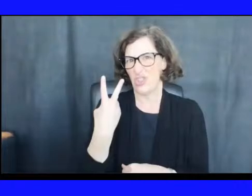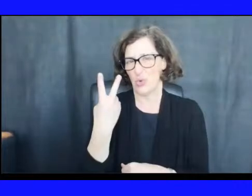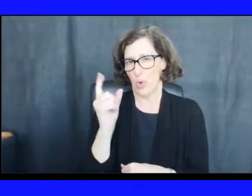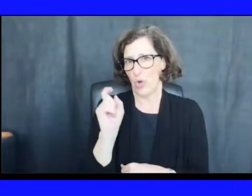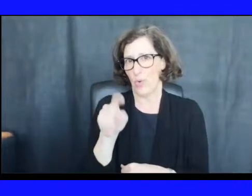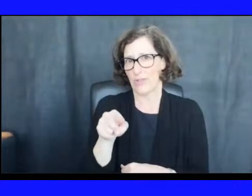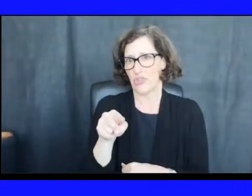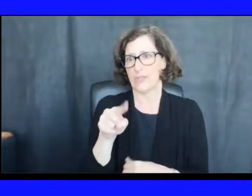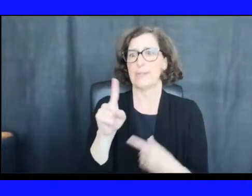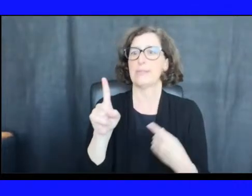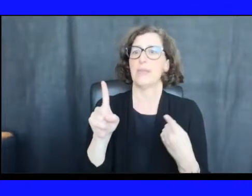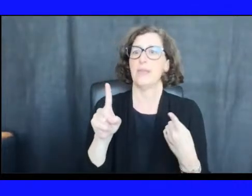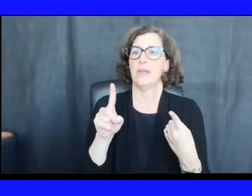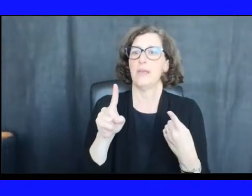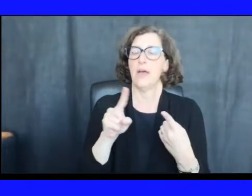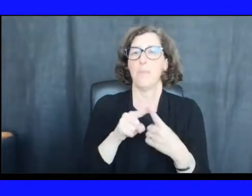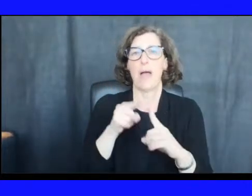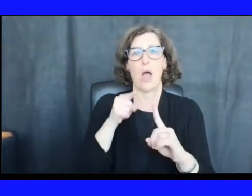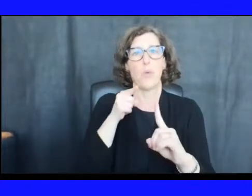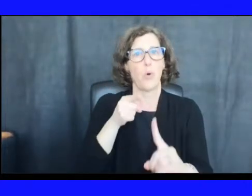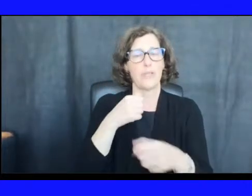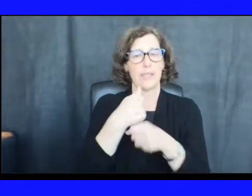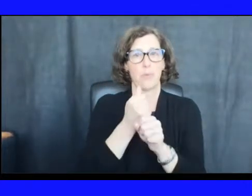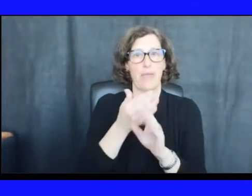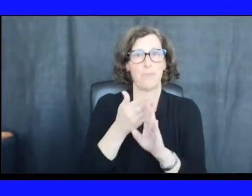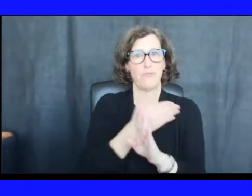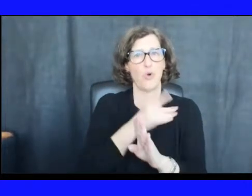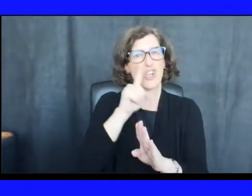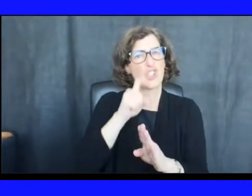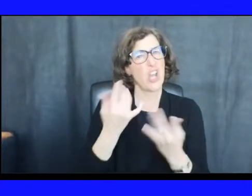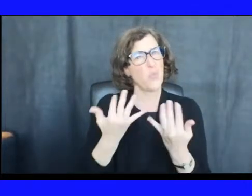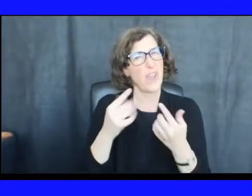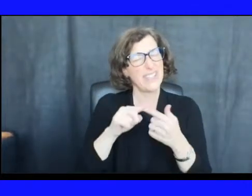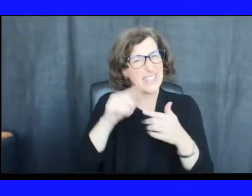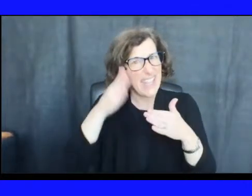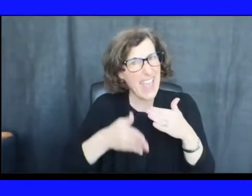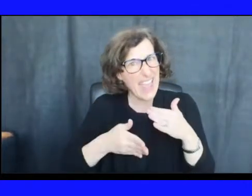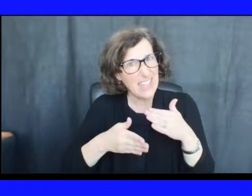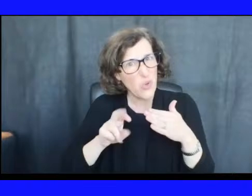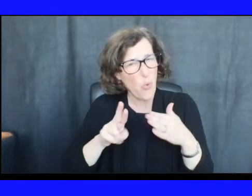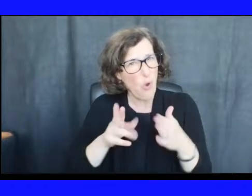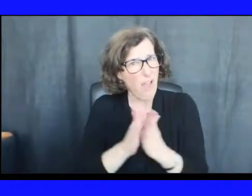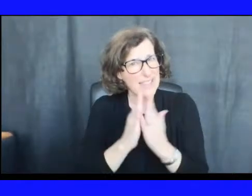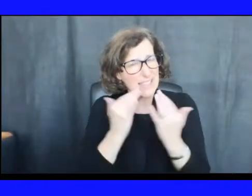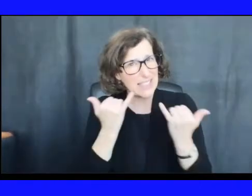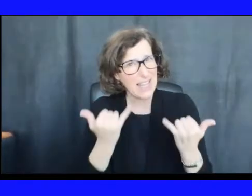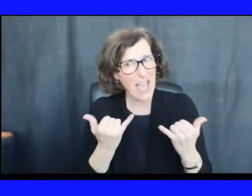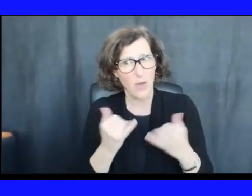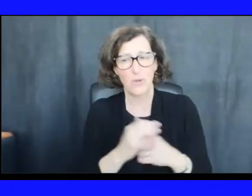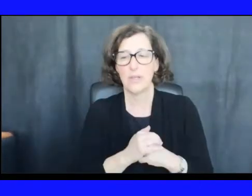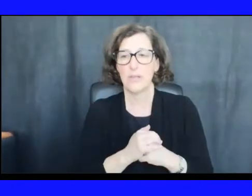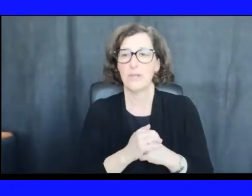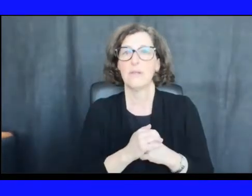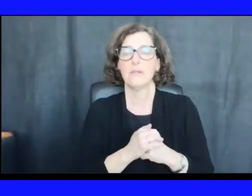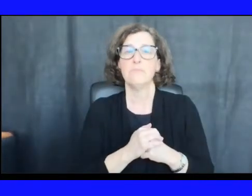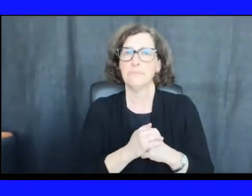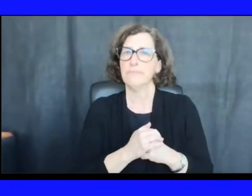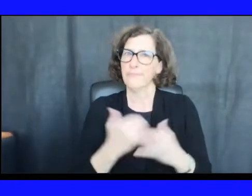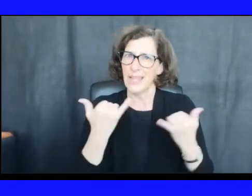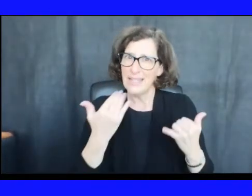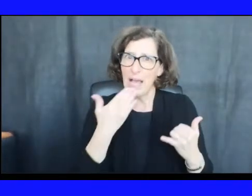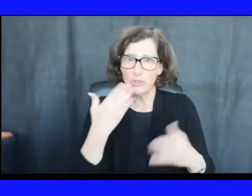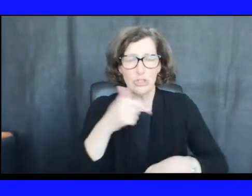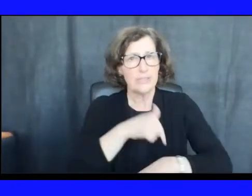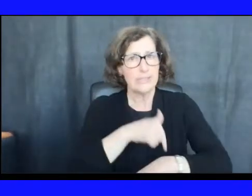format very much, highlighting certain key points and then footnoting the supporting documentation. I found